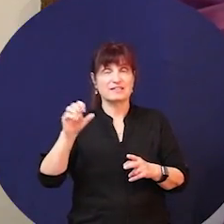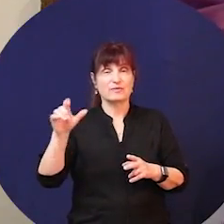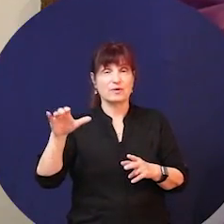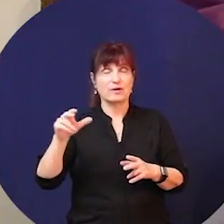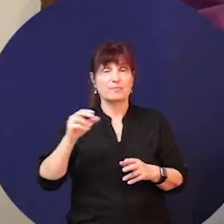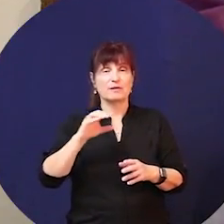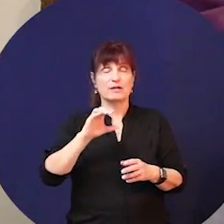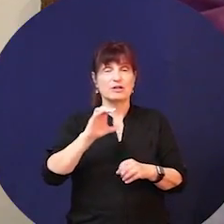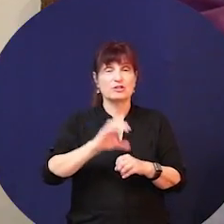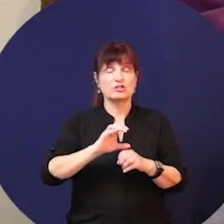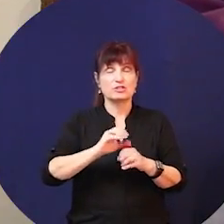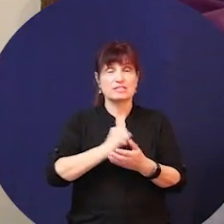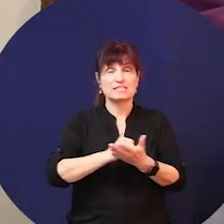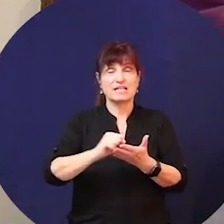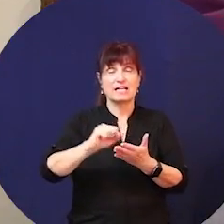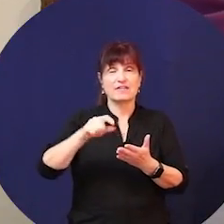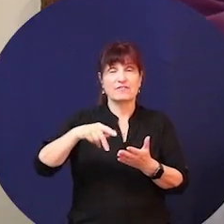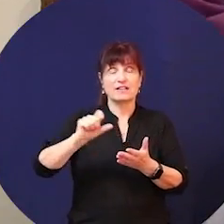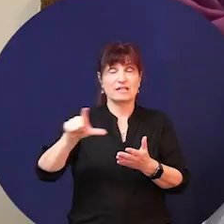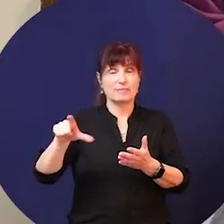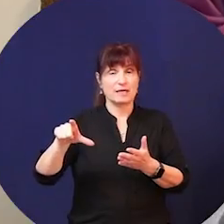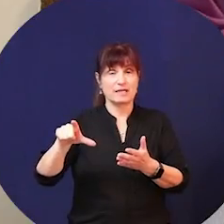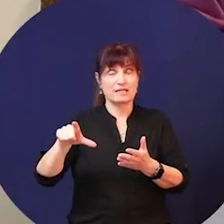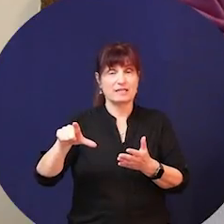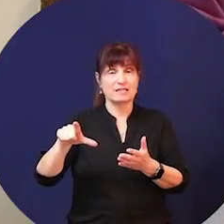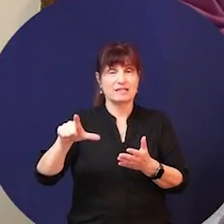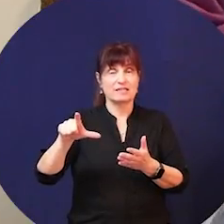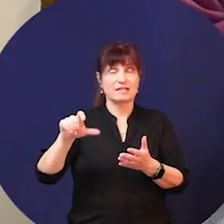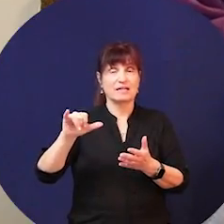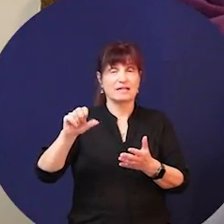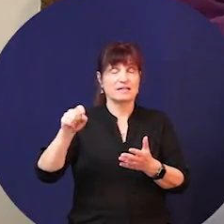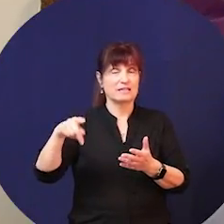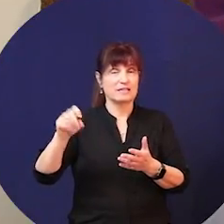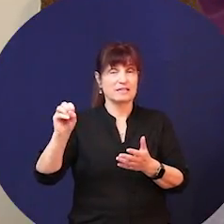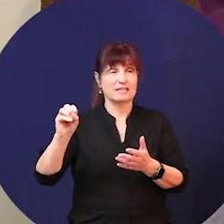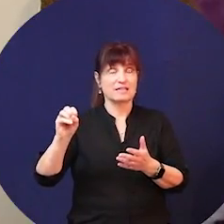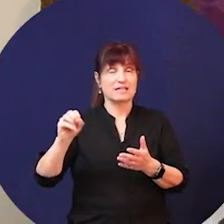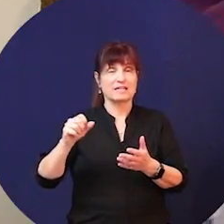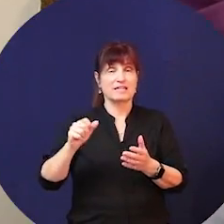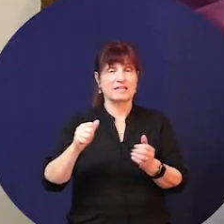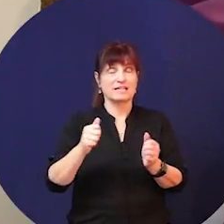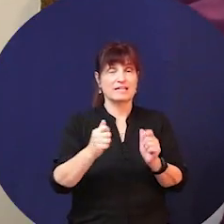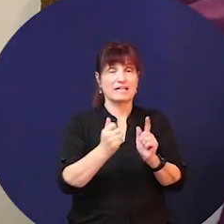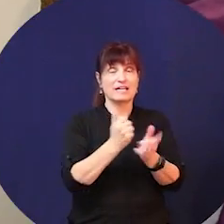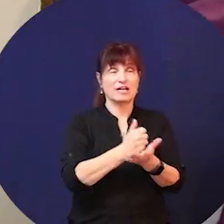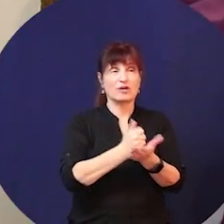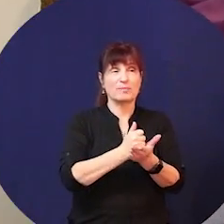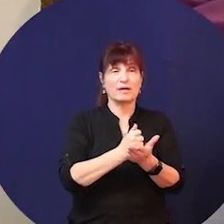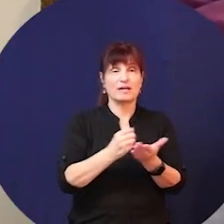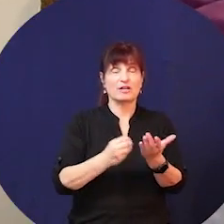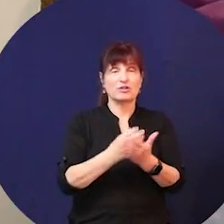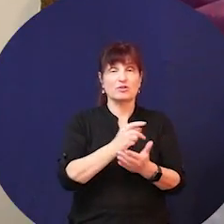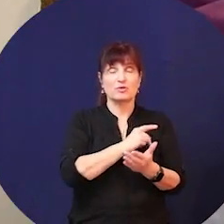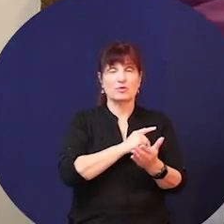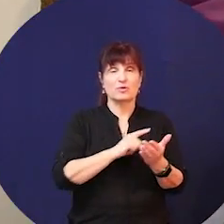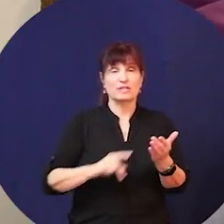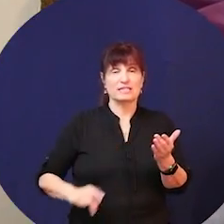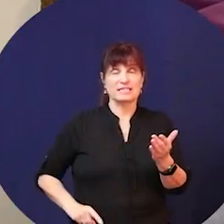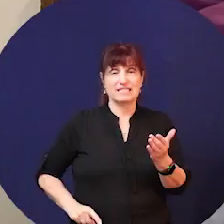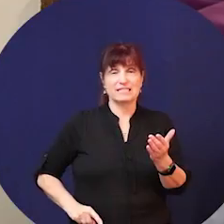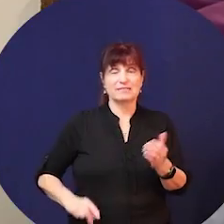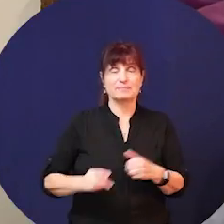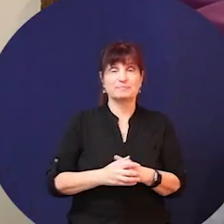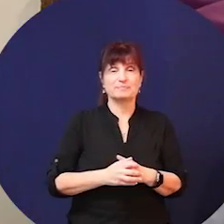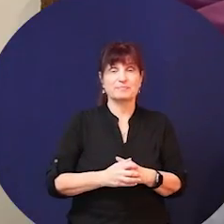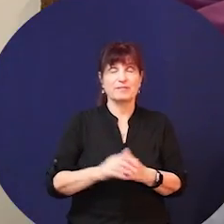Neri Church in Old Town Albuquerque, and I'm being assisted today by Deacon Manny Robles, our new deacon here at San Felipe. Let